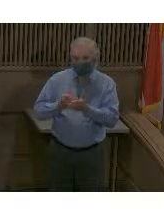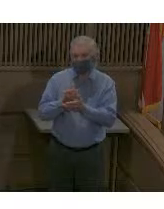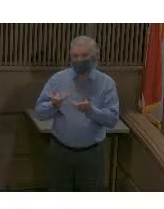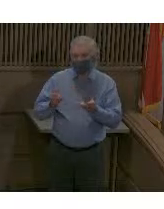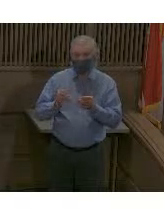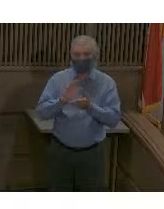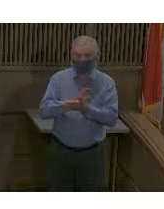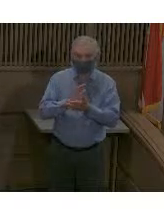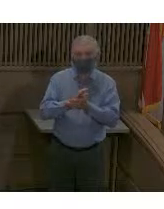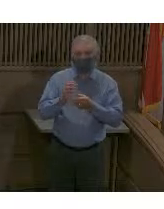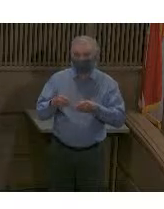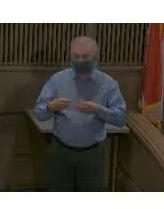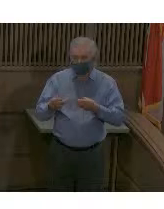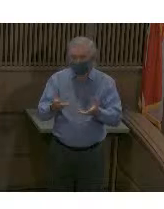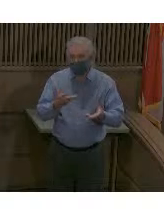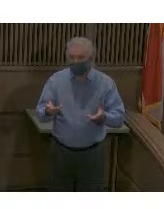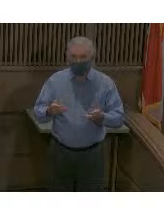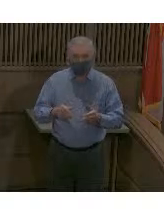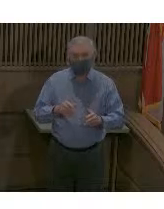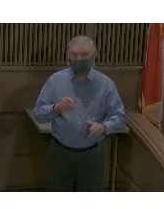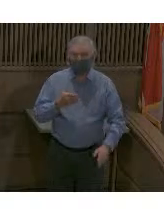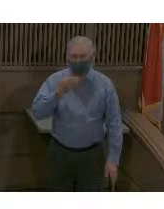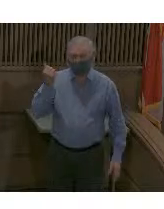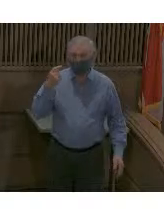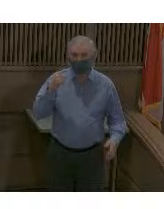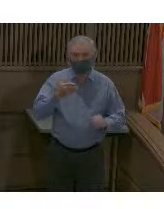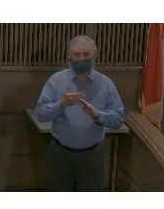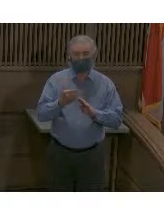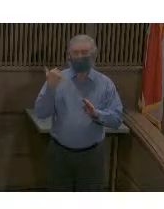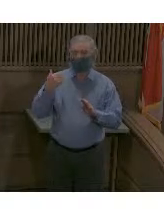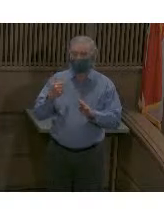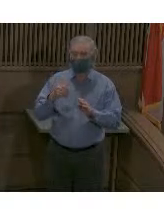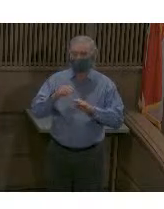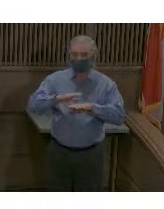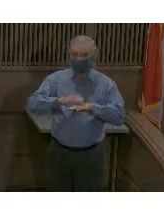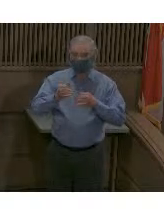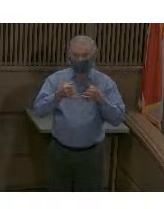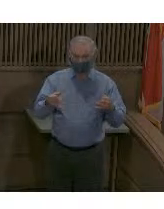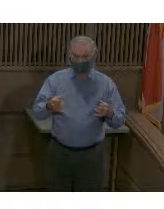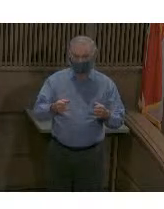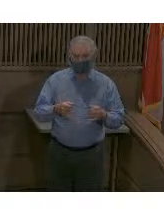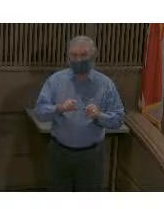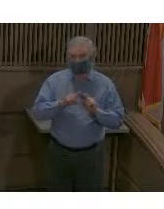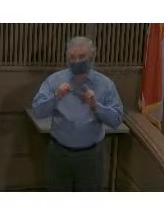do. One quick way to do it is to go online to